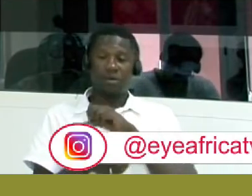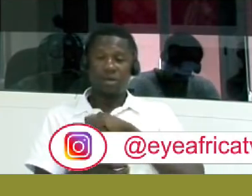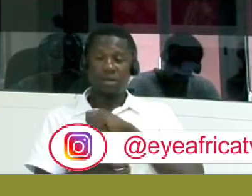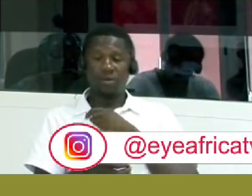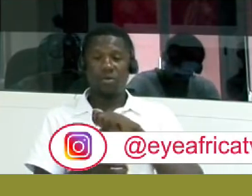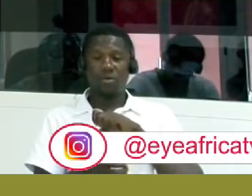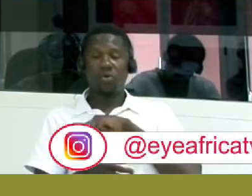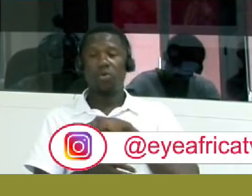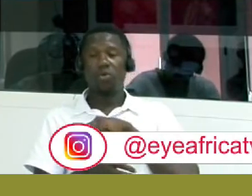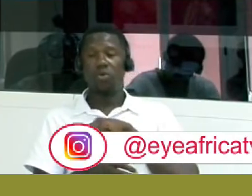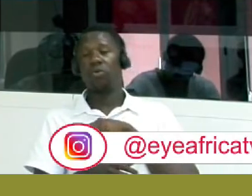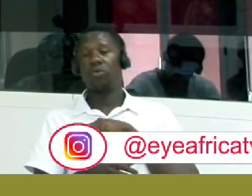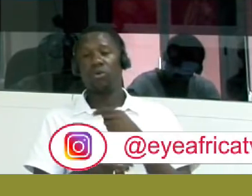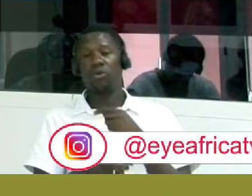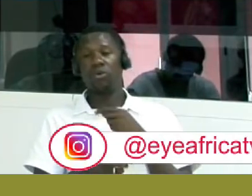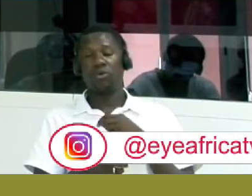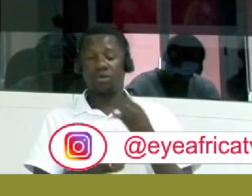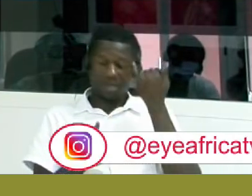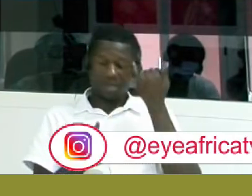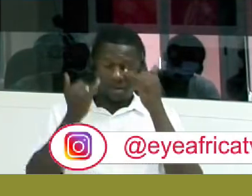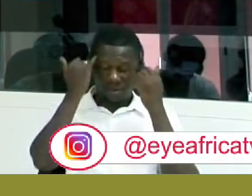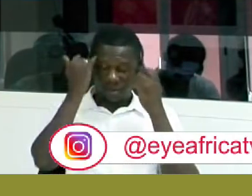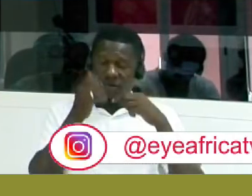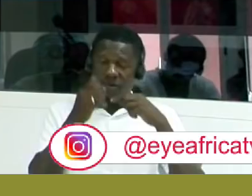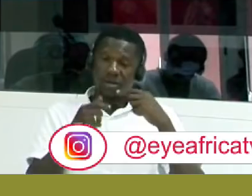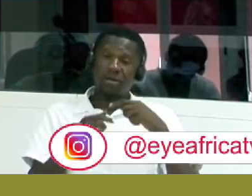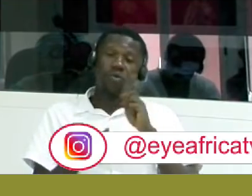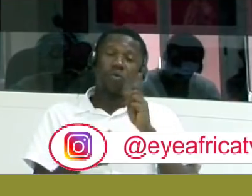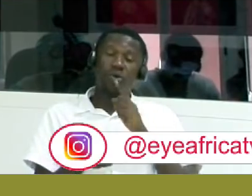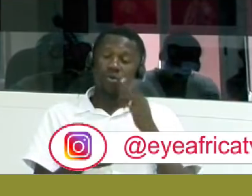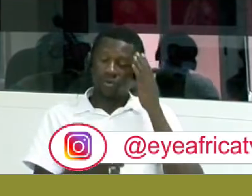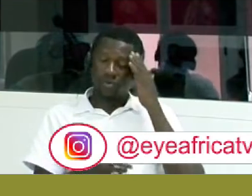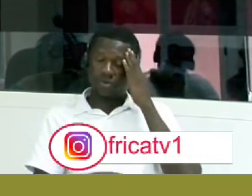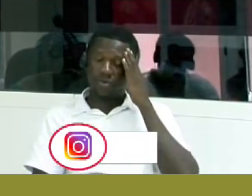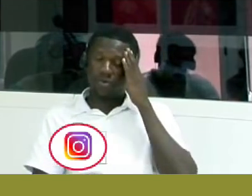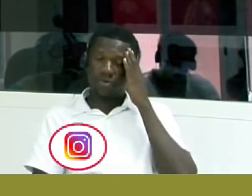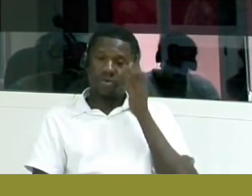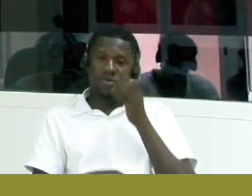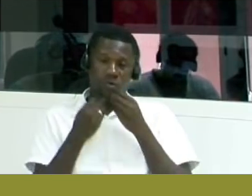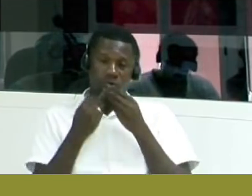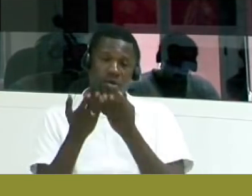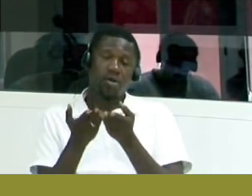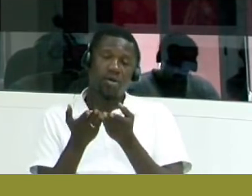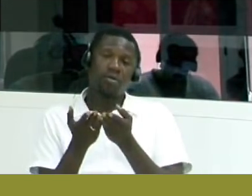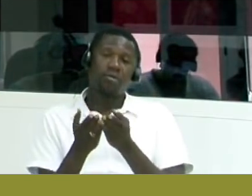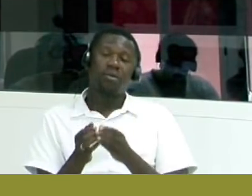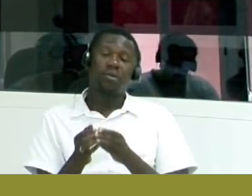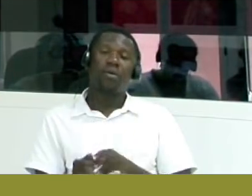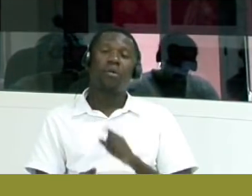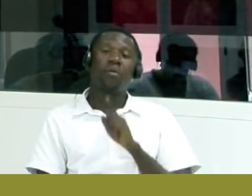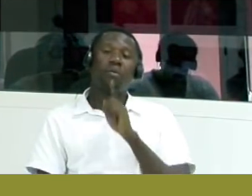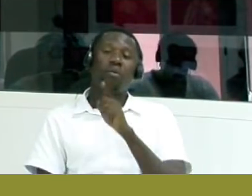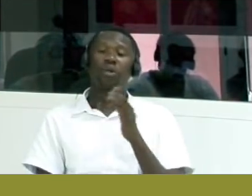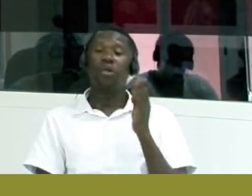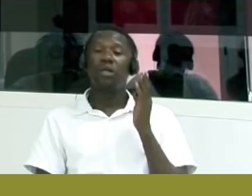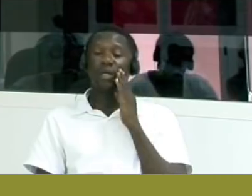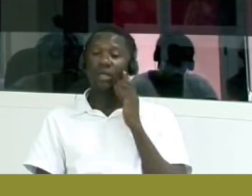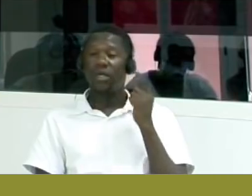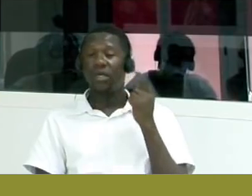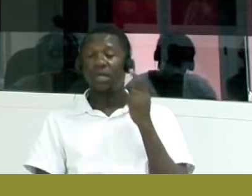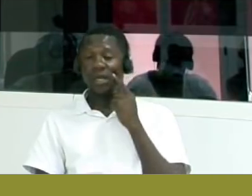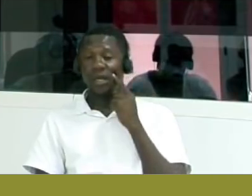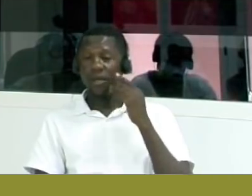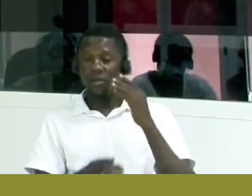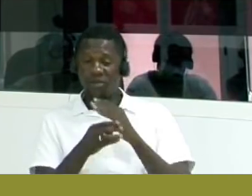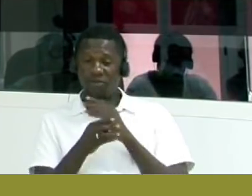own assessment of the evidence. But the day before, you had